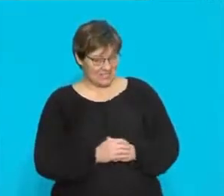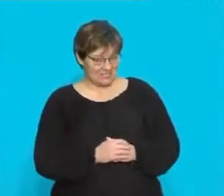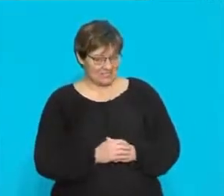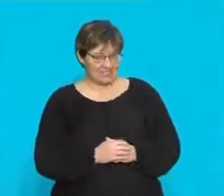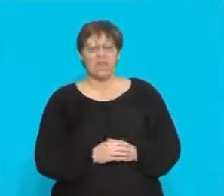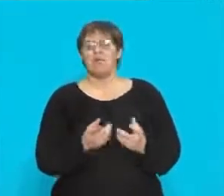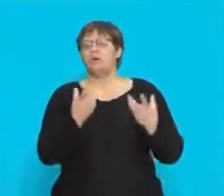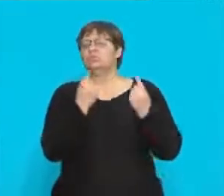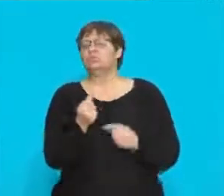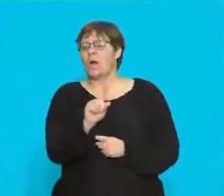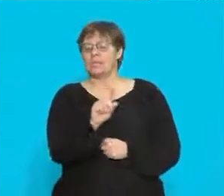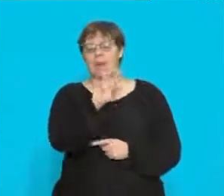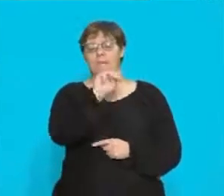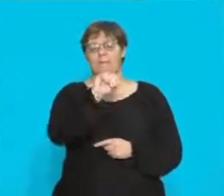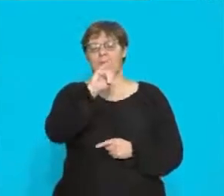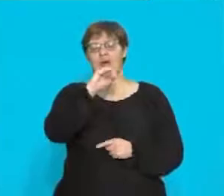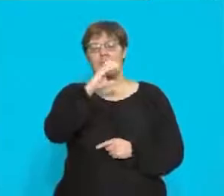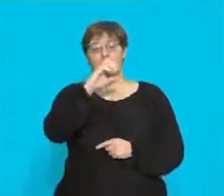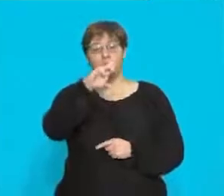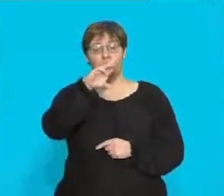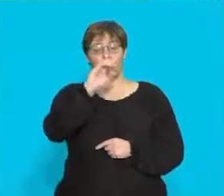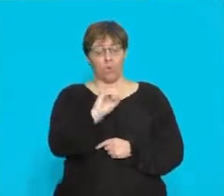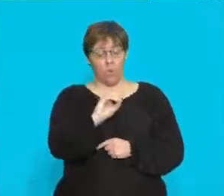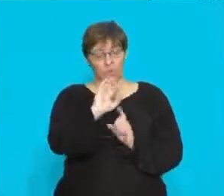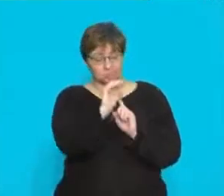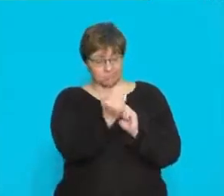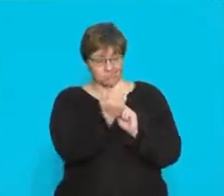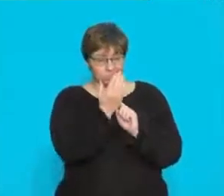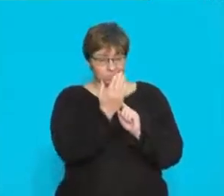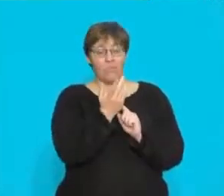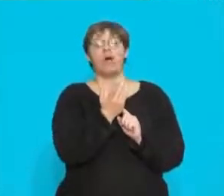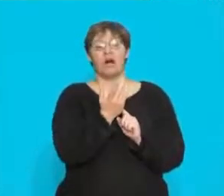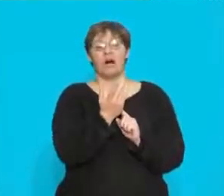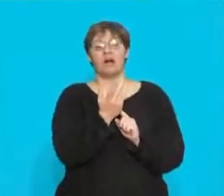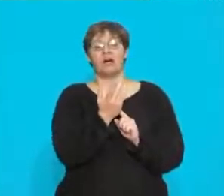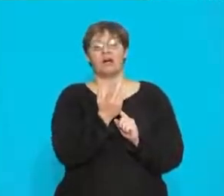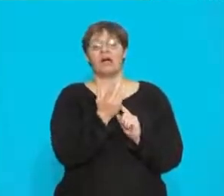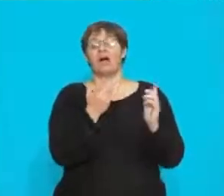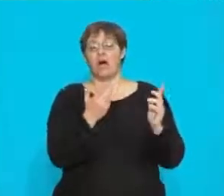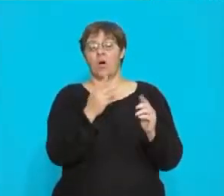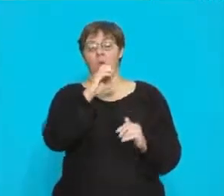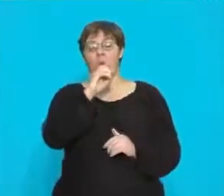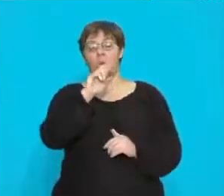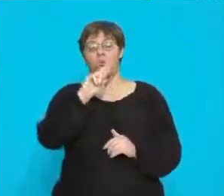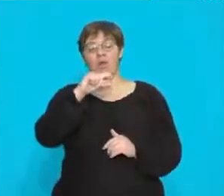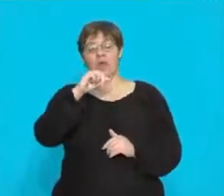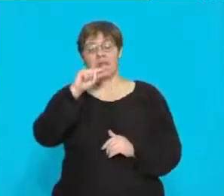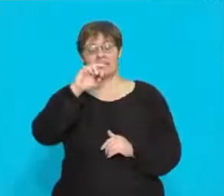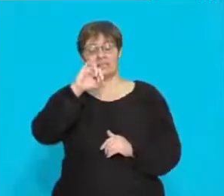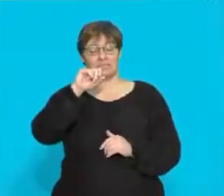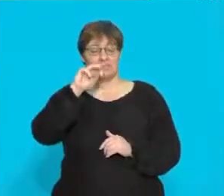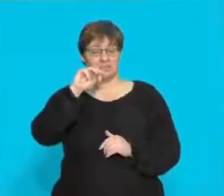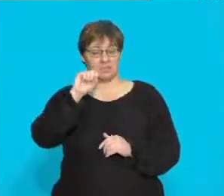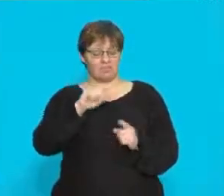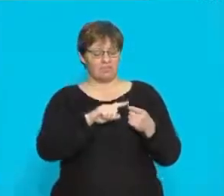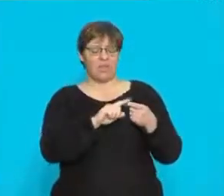the series Microorganisms. If you have been following the series, we started off with